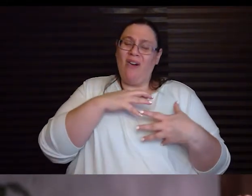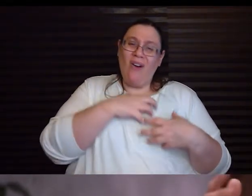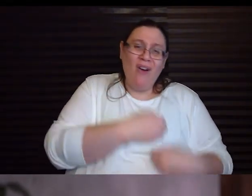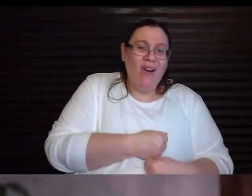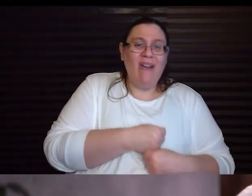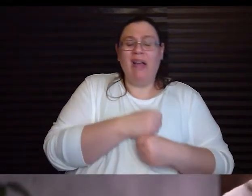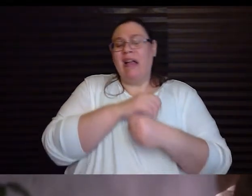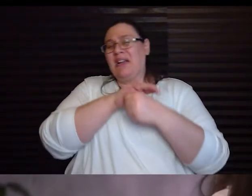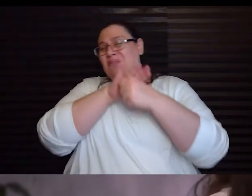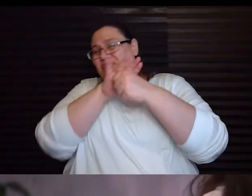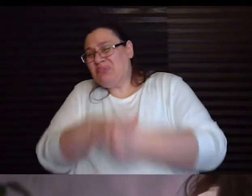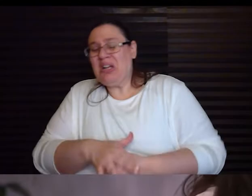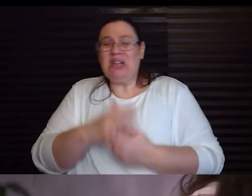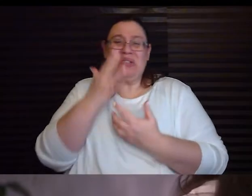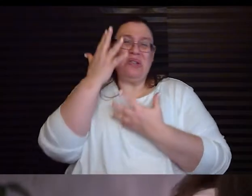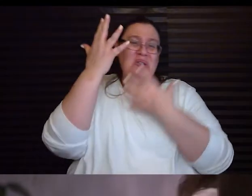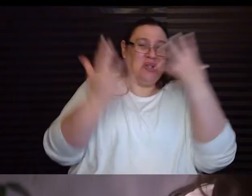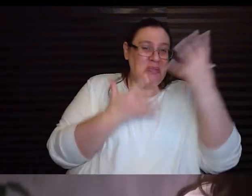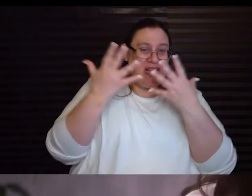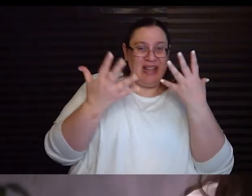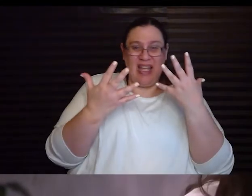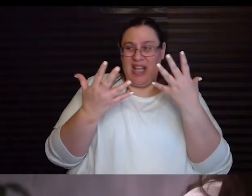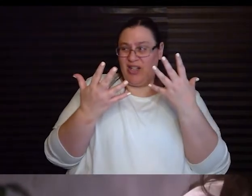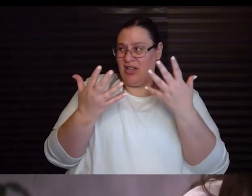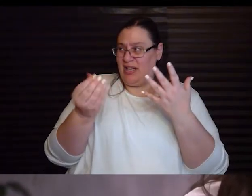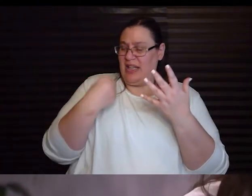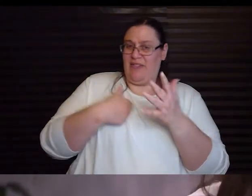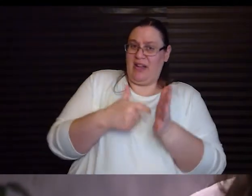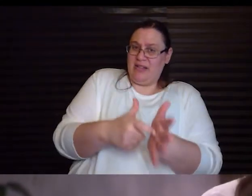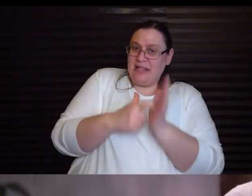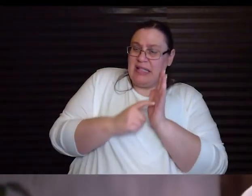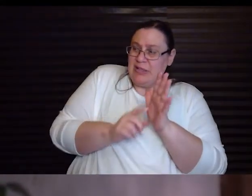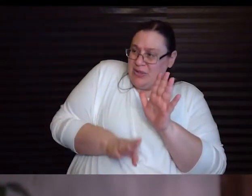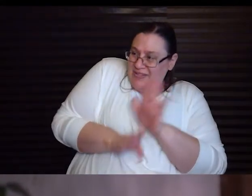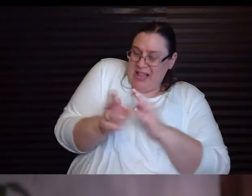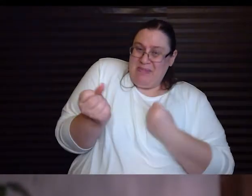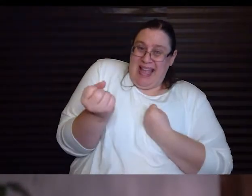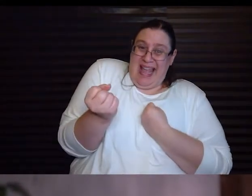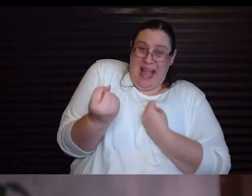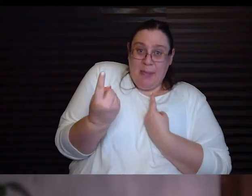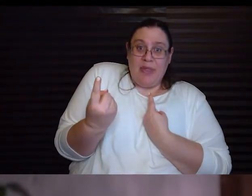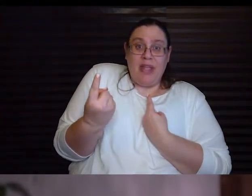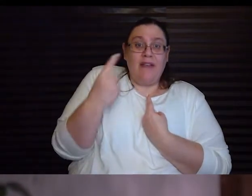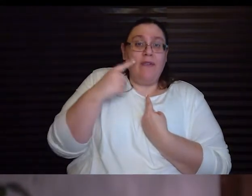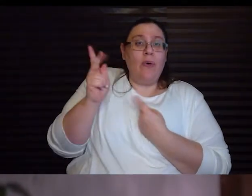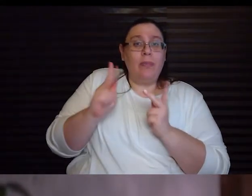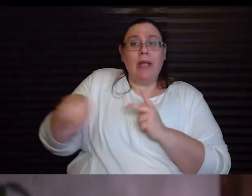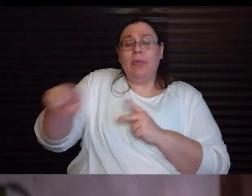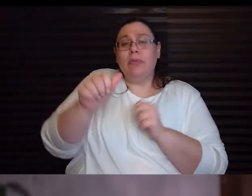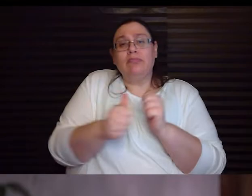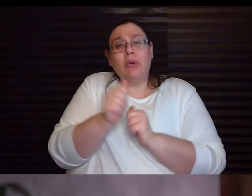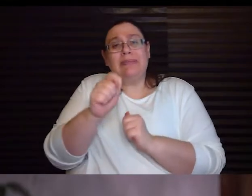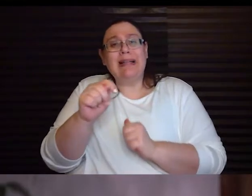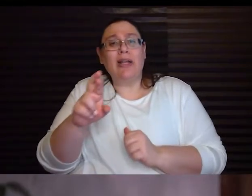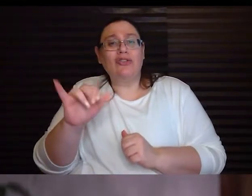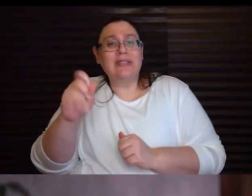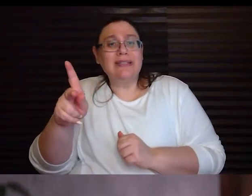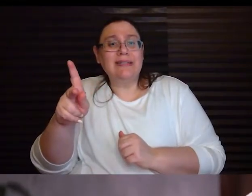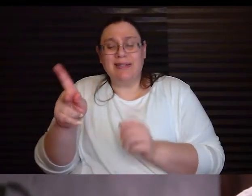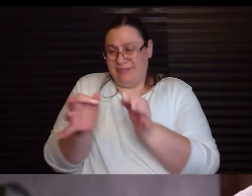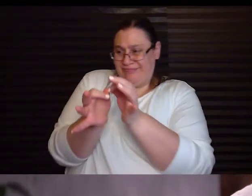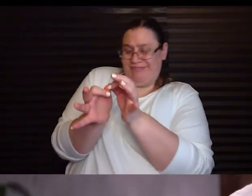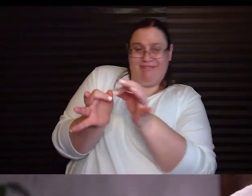and oppression and humiliation leave us with a mandate to grow in empathy toward those who are most vulnerable. V'ger